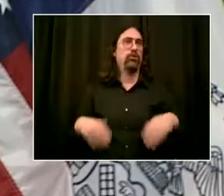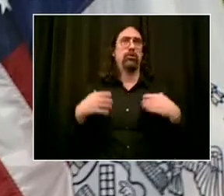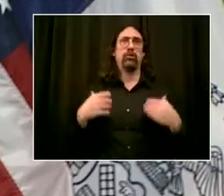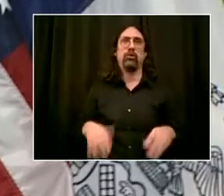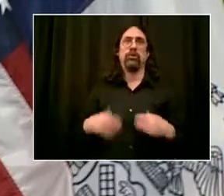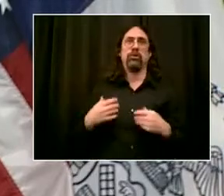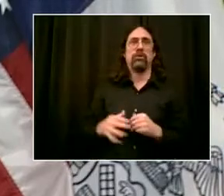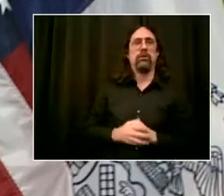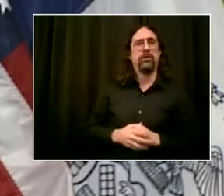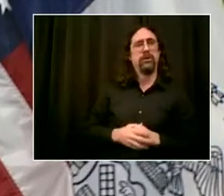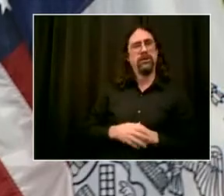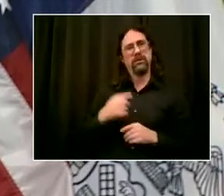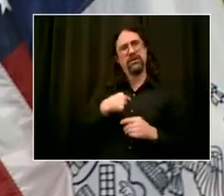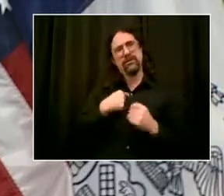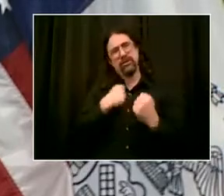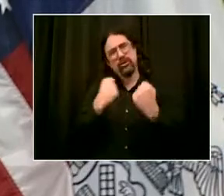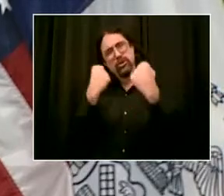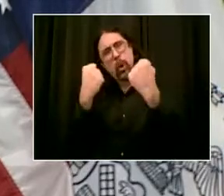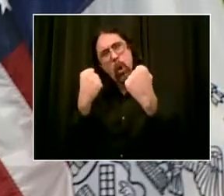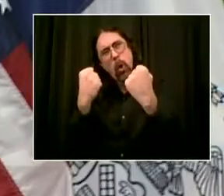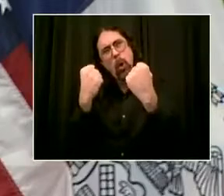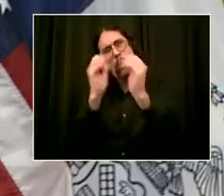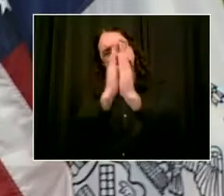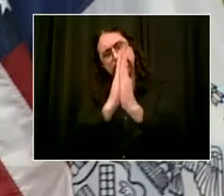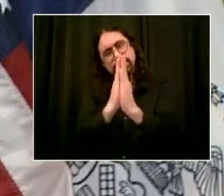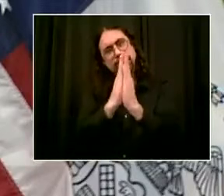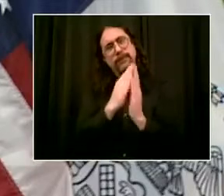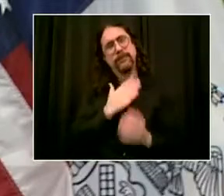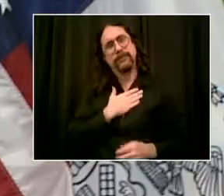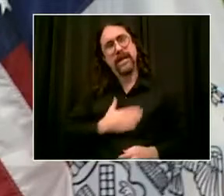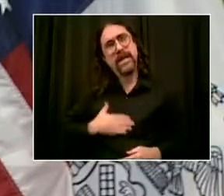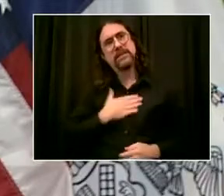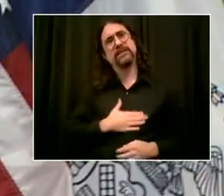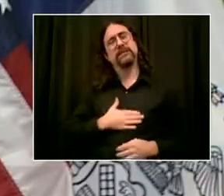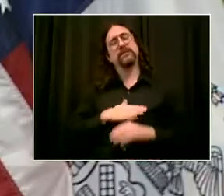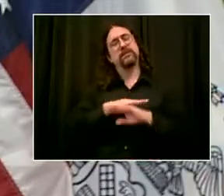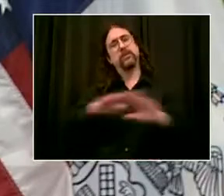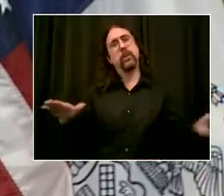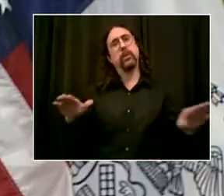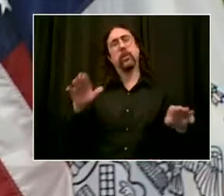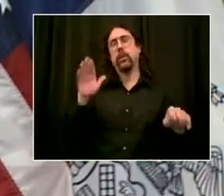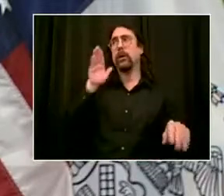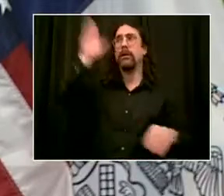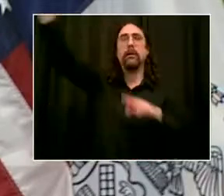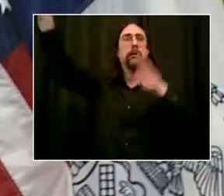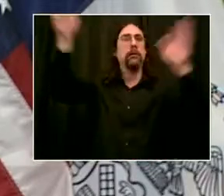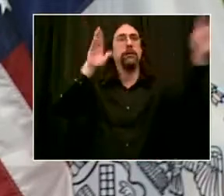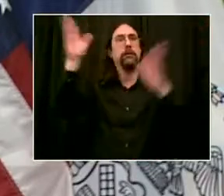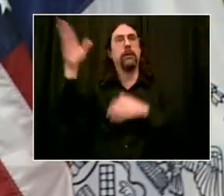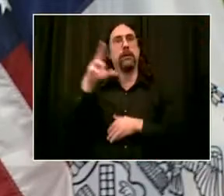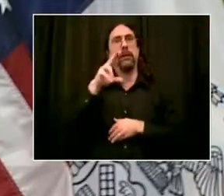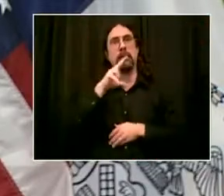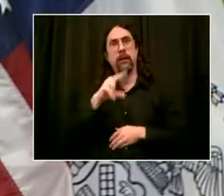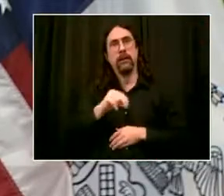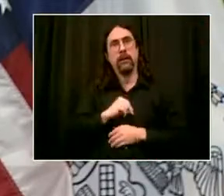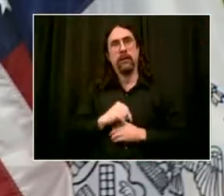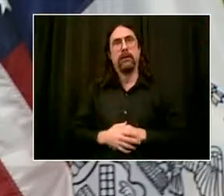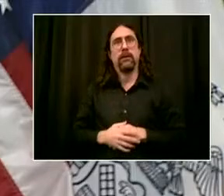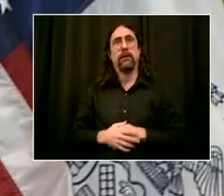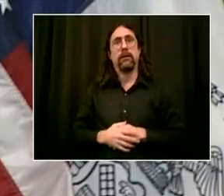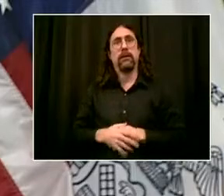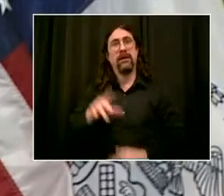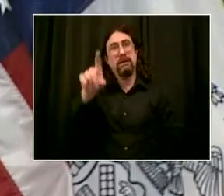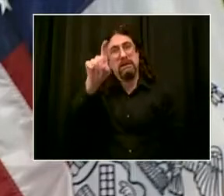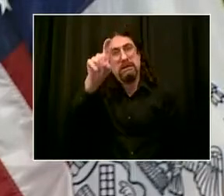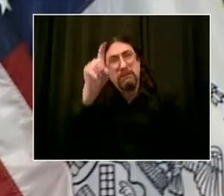conceivable precaution uh and if you come back and you test out that's that's great but if you don't test out honor that quarantine we need you